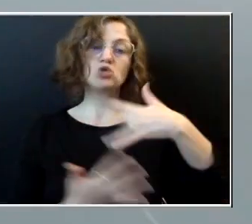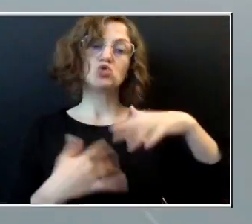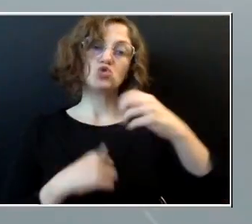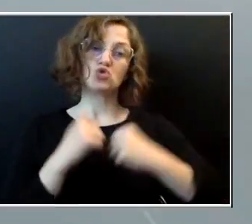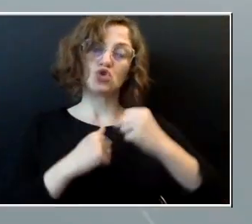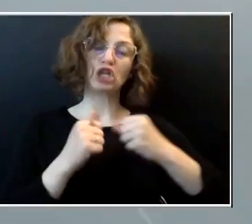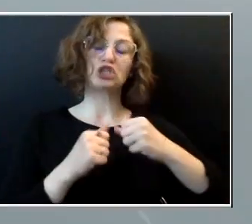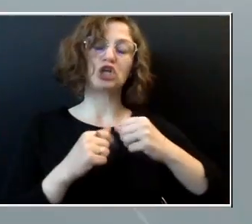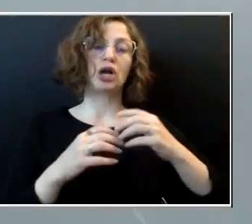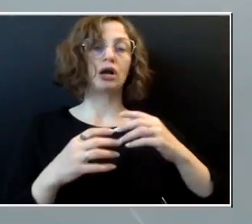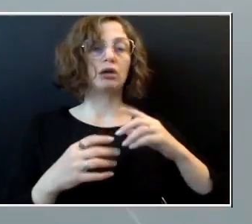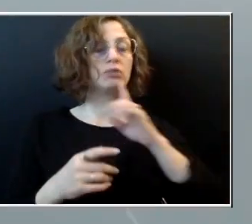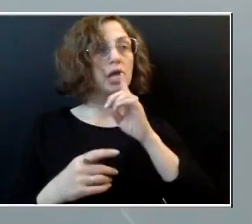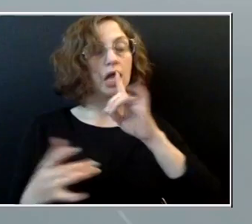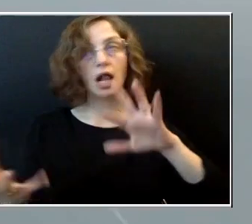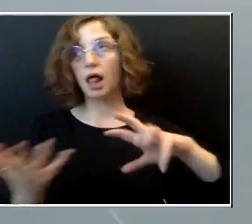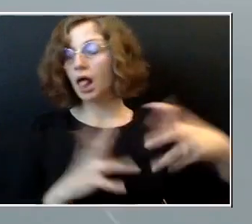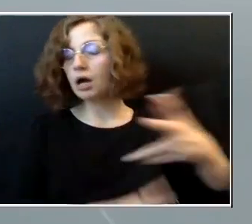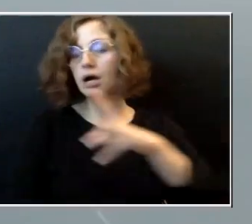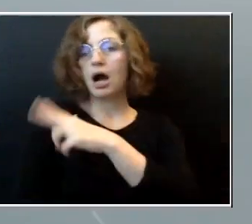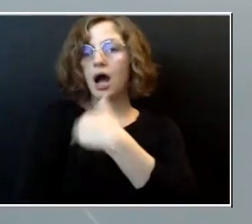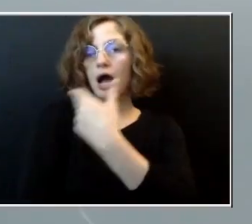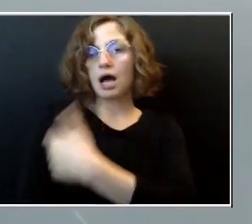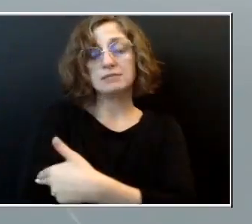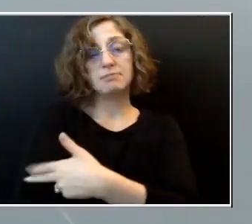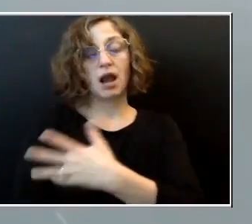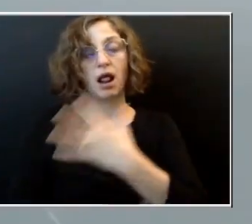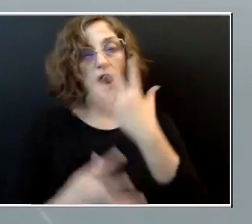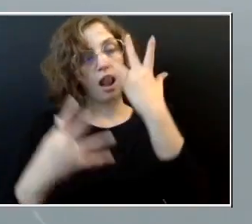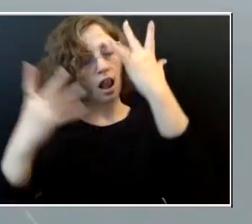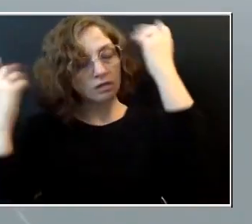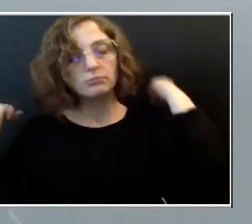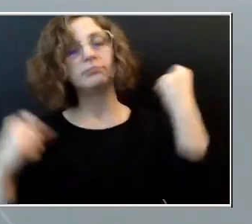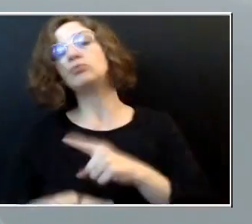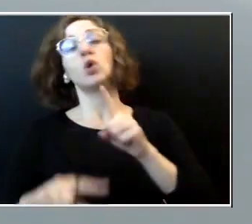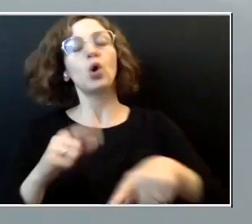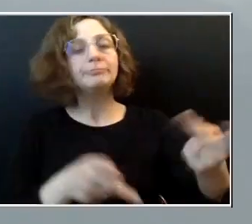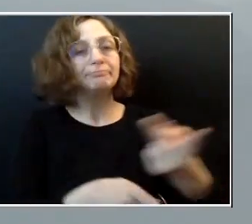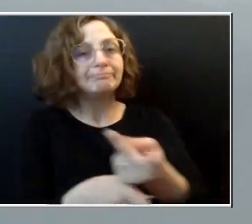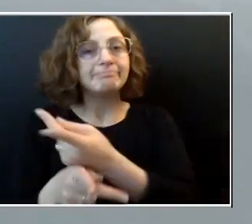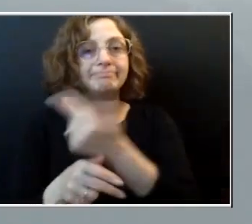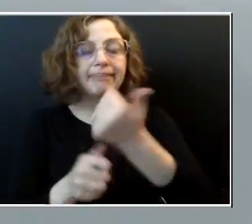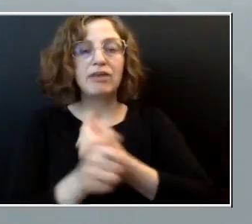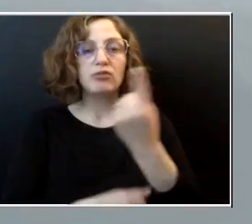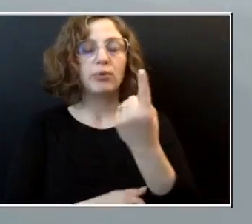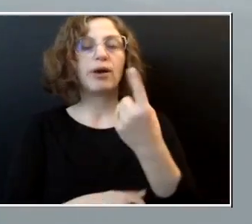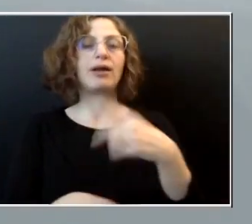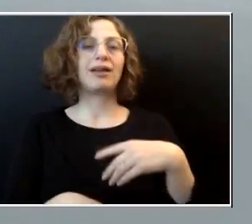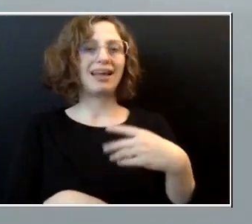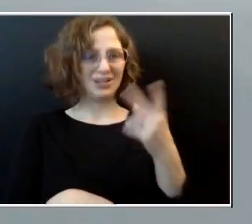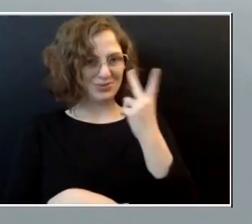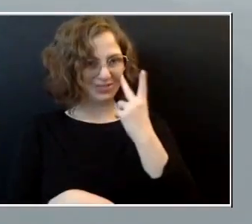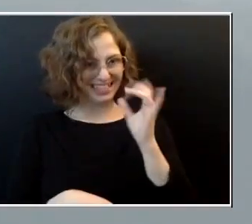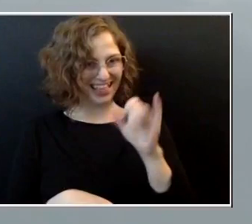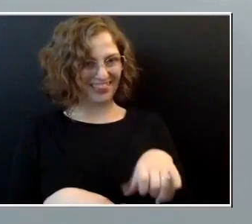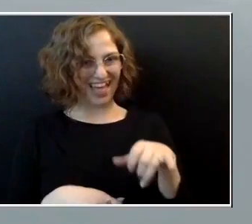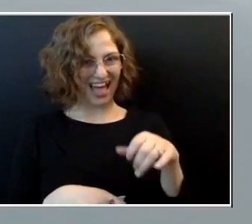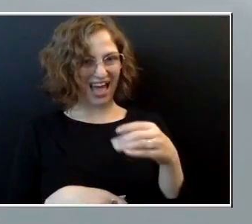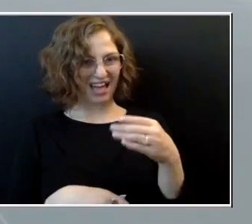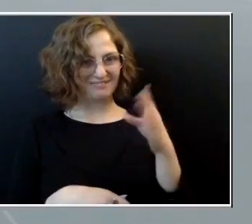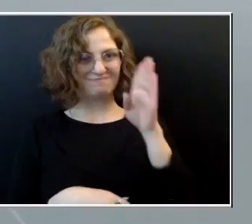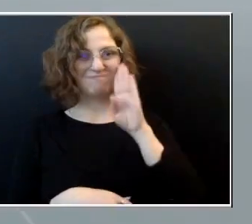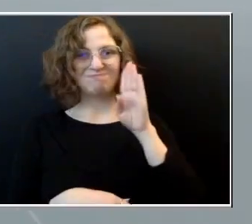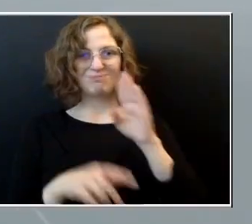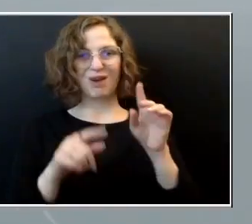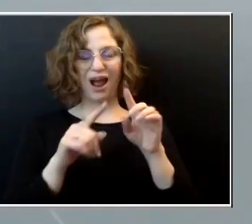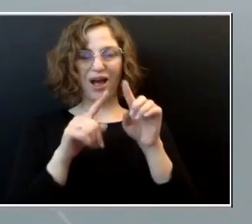were overwhelmed. And the speed with which it hit, because see the brown box, it didn't start until after the peak was